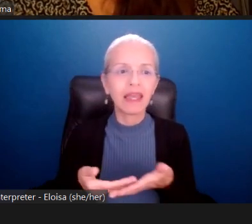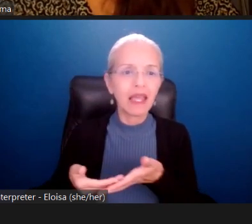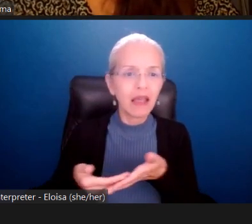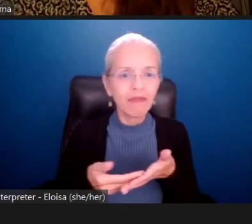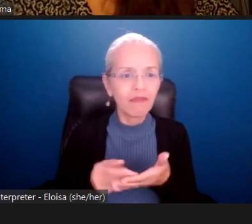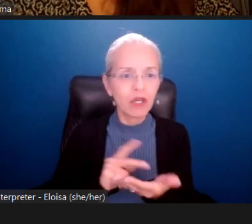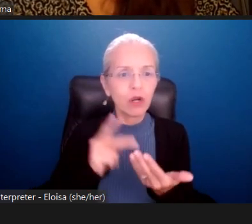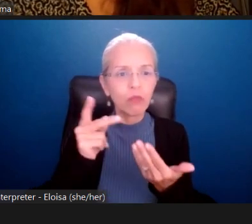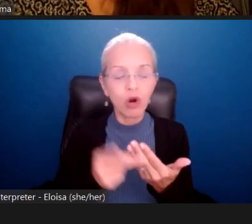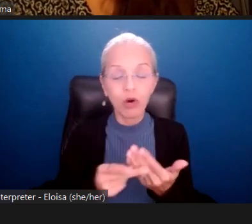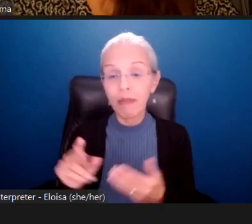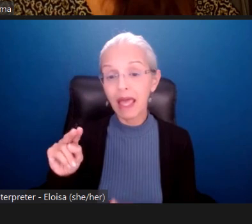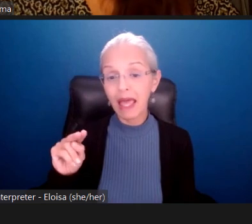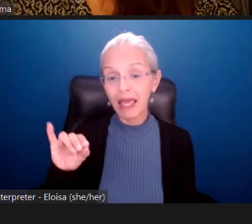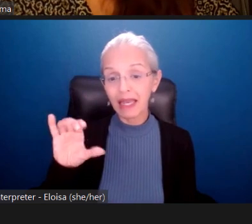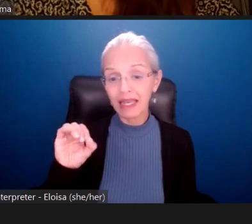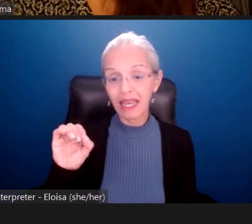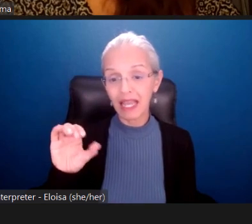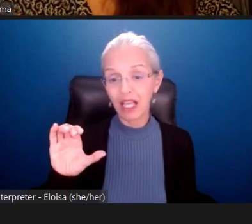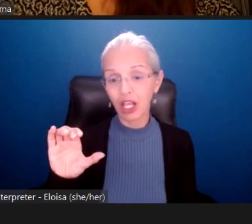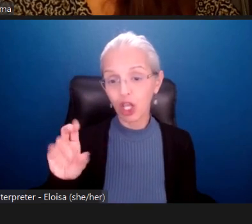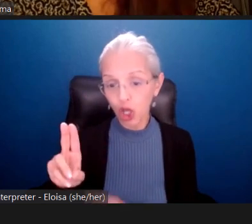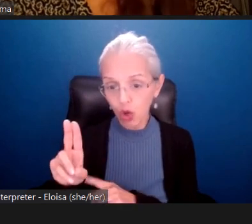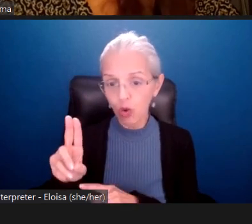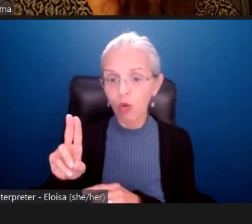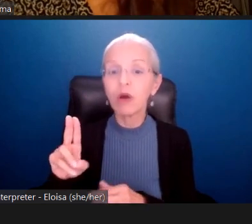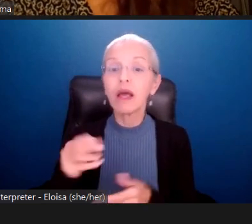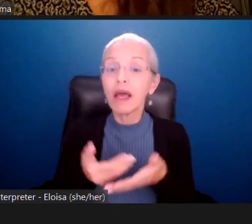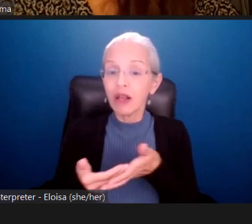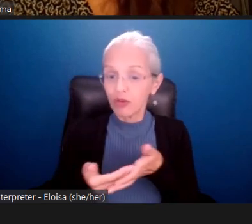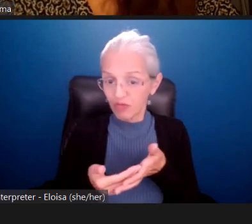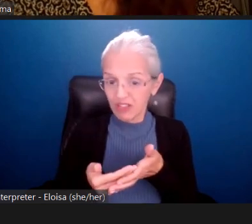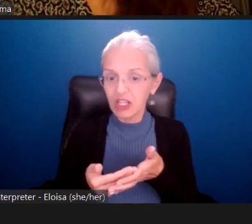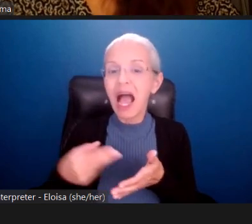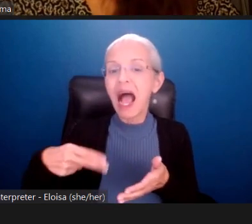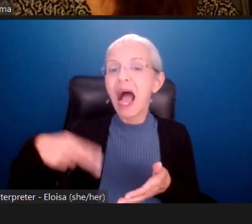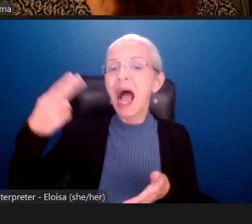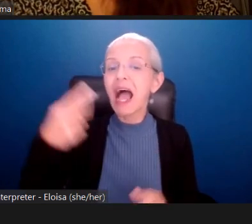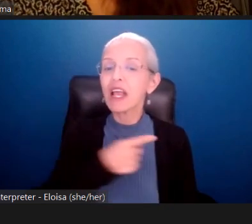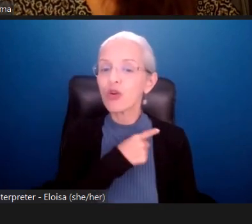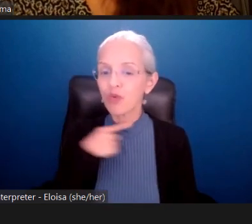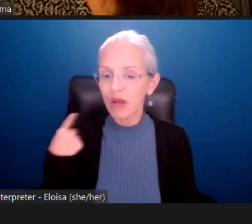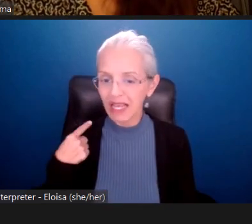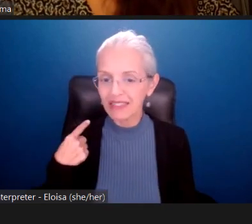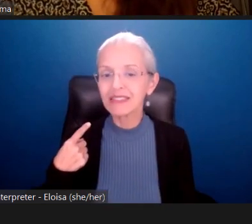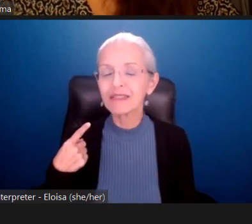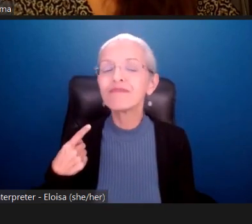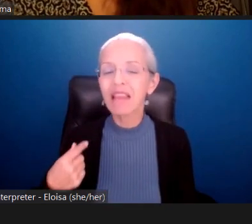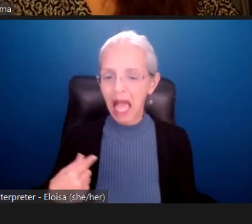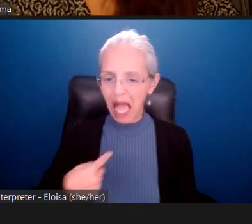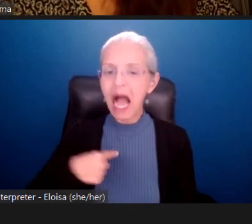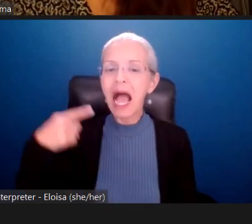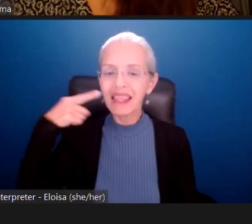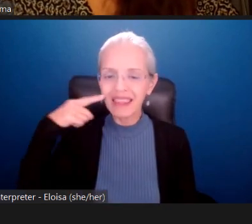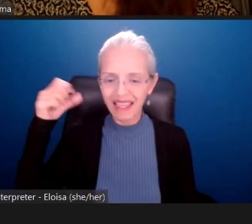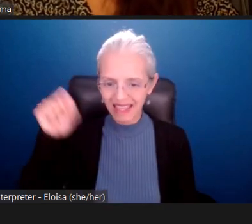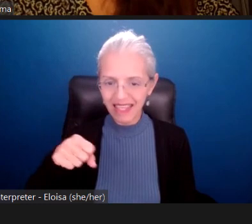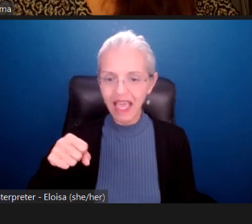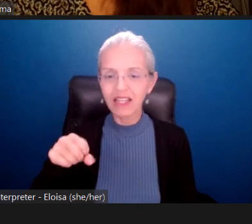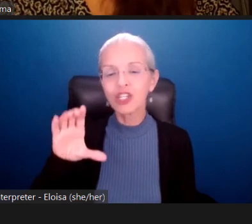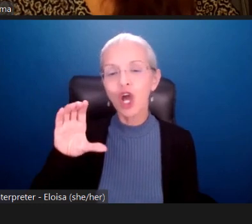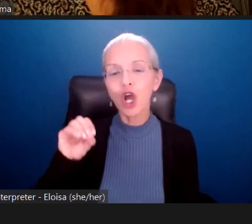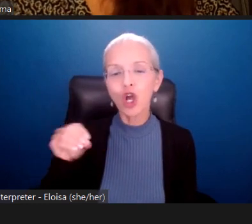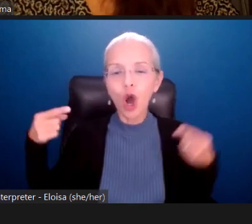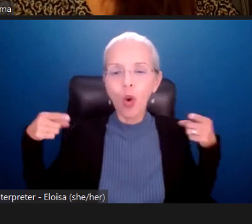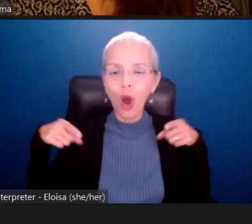at a higher risk for needing a broader range of services. This person thinks yes, looking at co-occurring events would help reduce